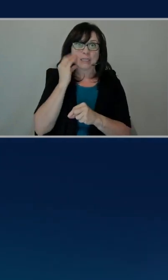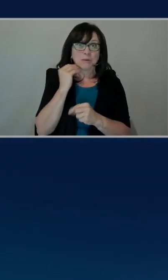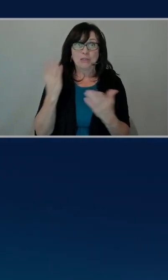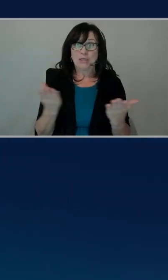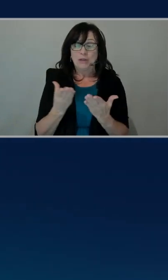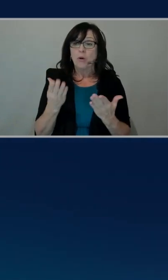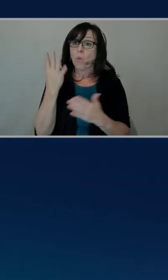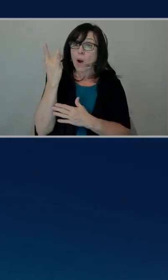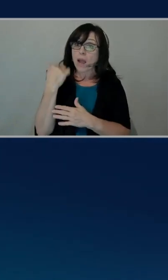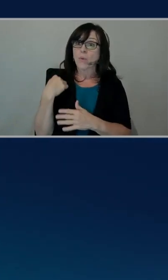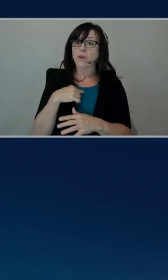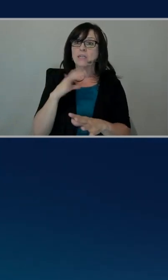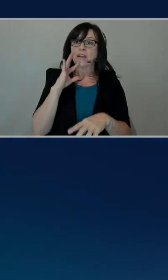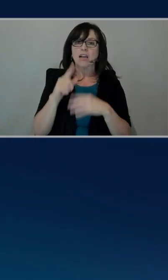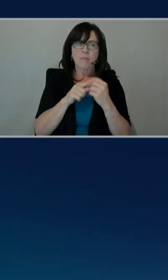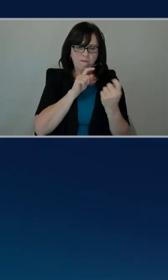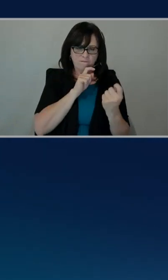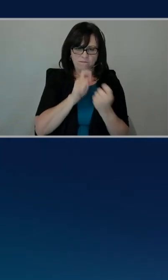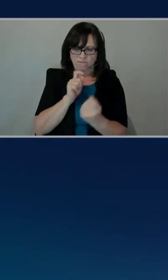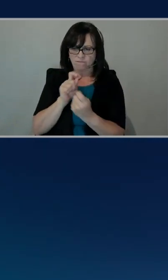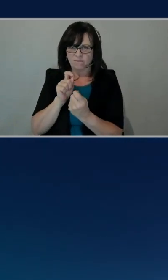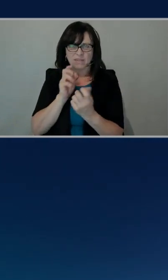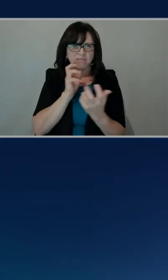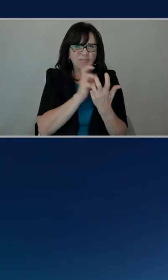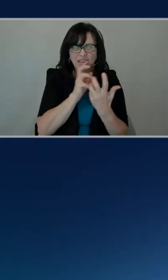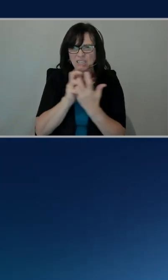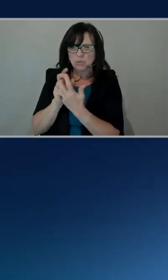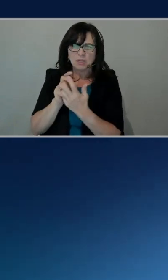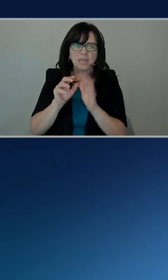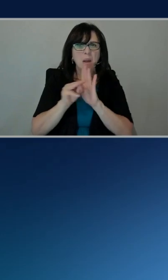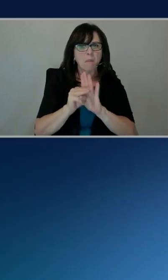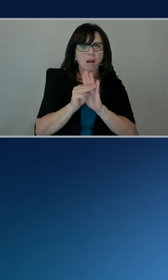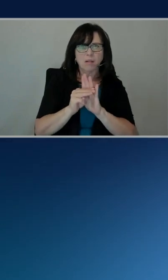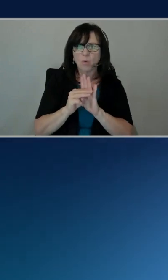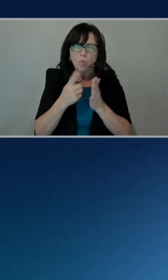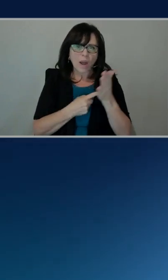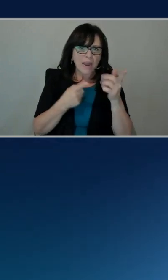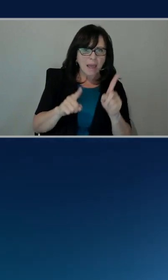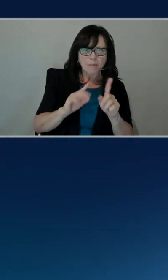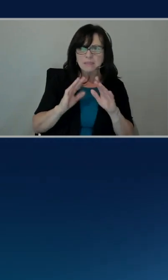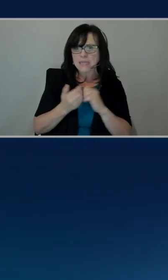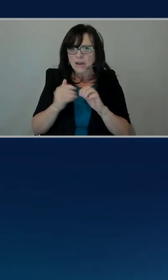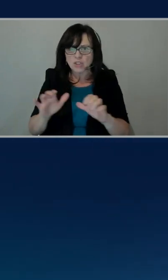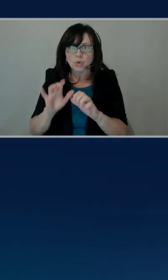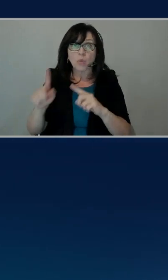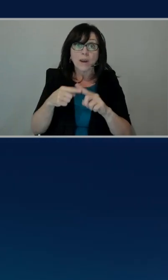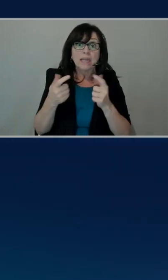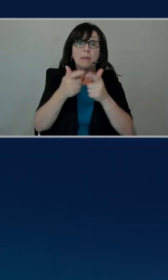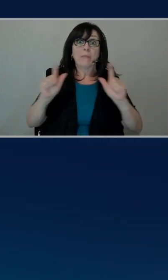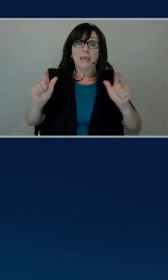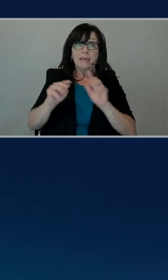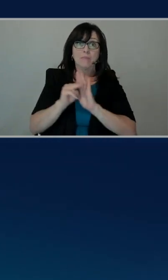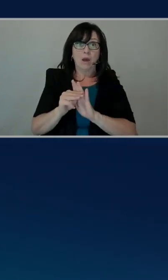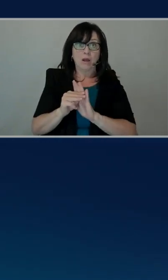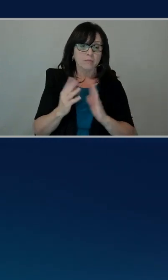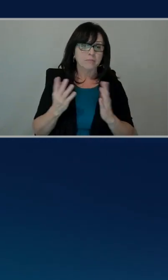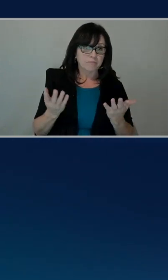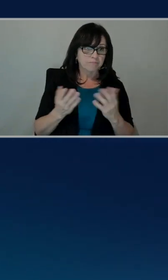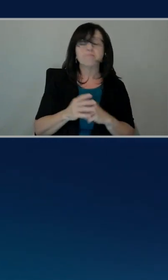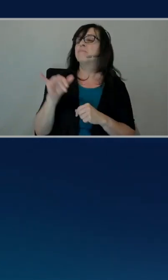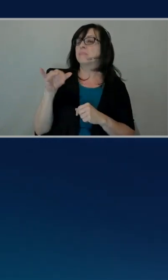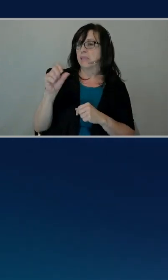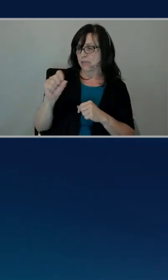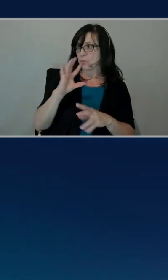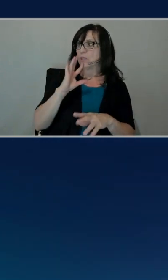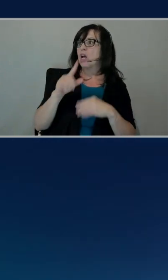talking about fine-tuning a model, yeah, and what goes into doing that at a larger scale, you would say. Yes. So we'll talk about, what